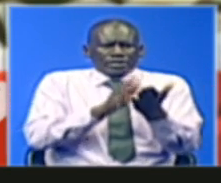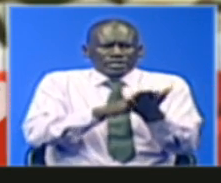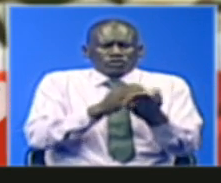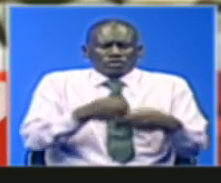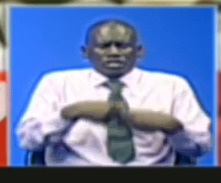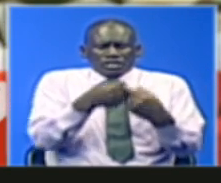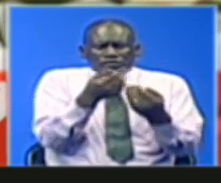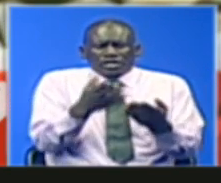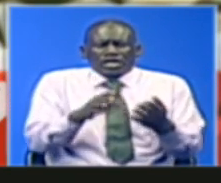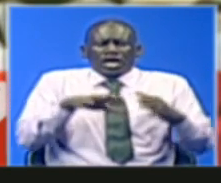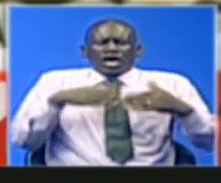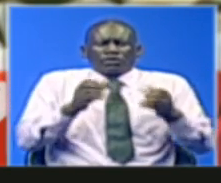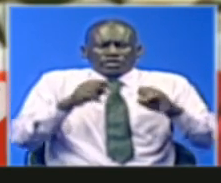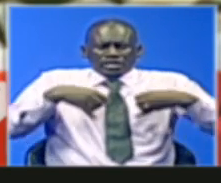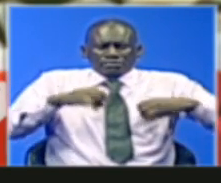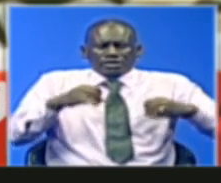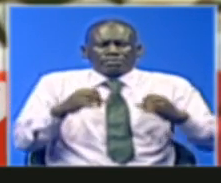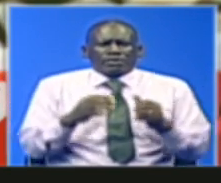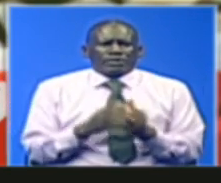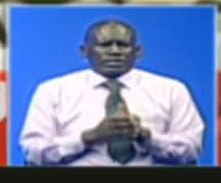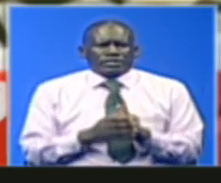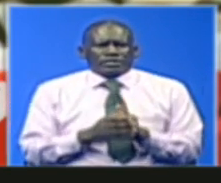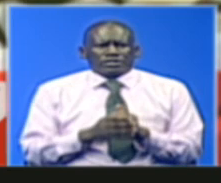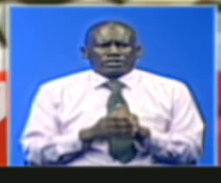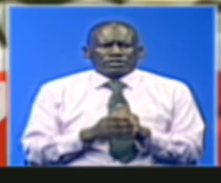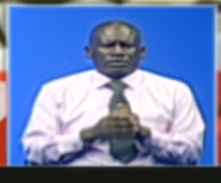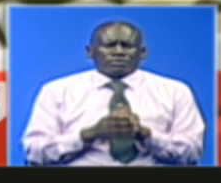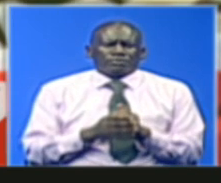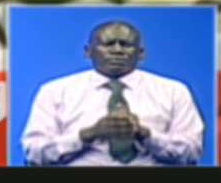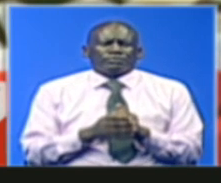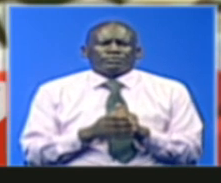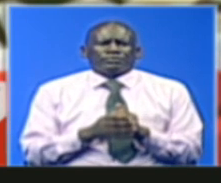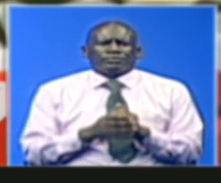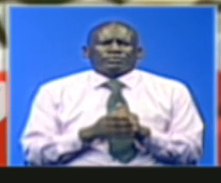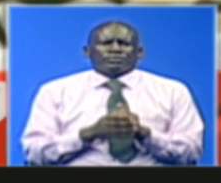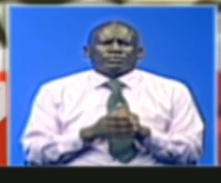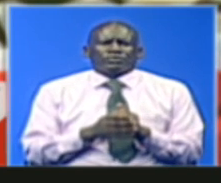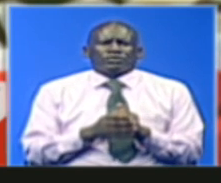will actually be implemented. Alex Mwangi, NTV.